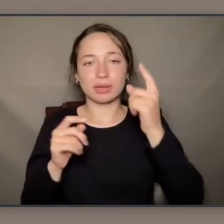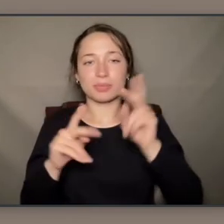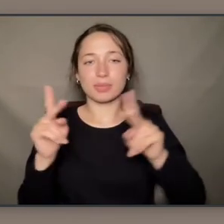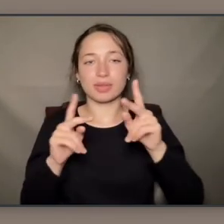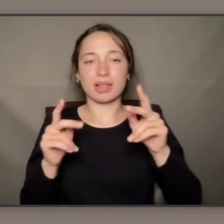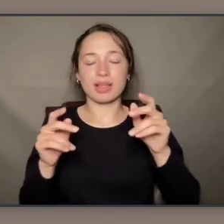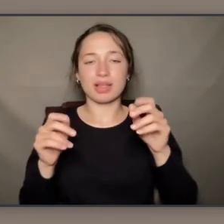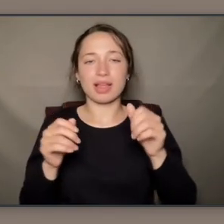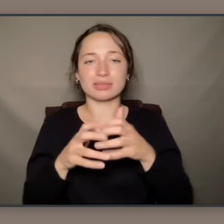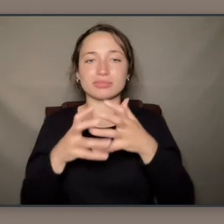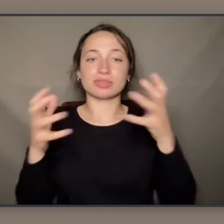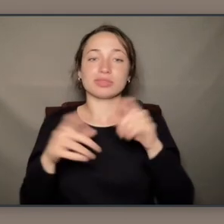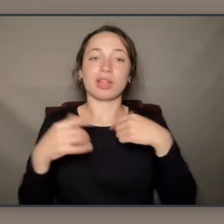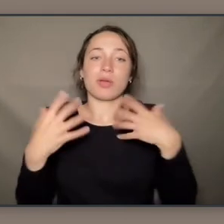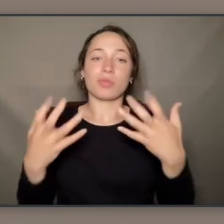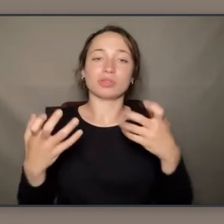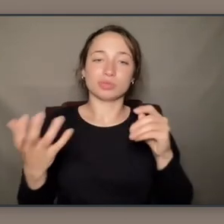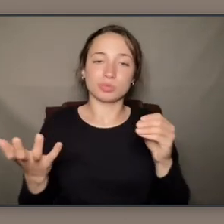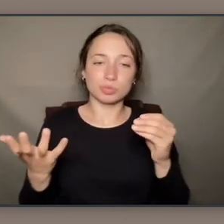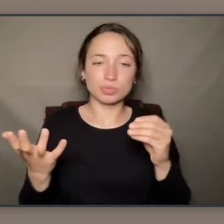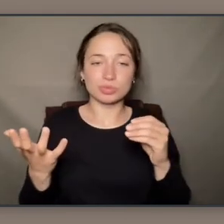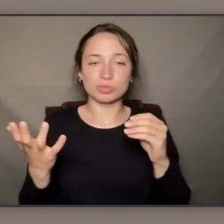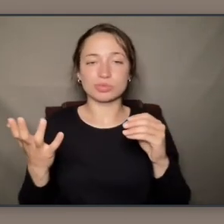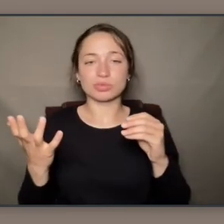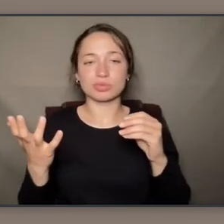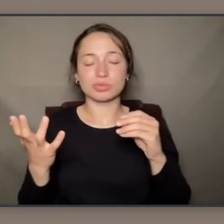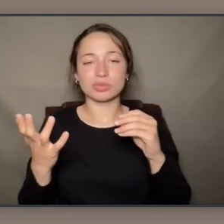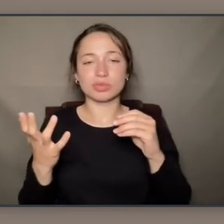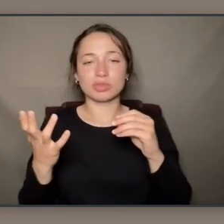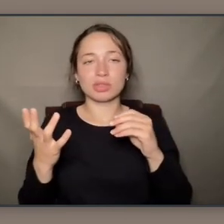understand as many people as I want to.